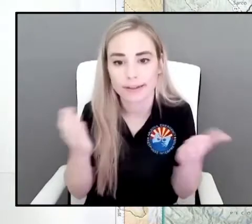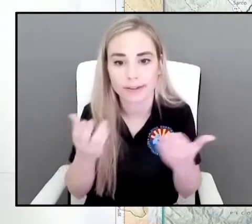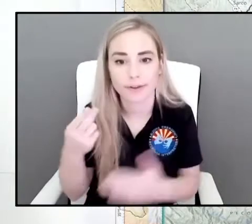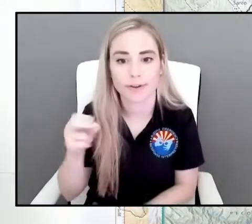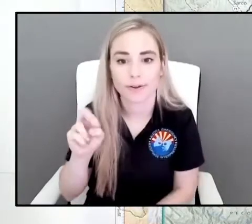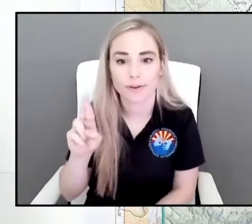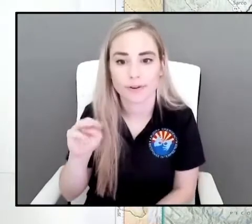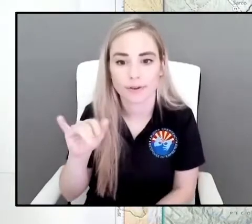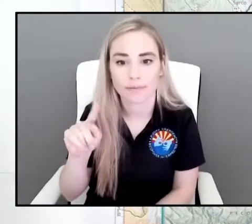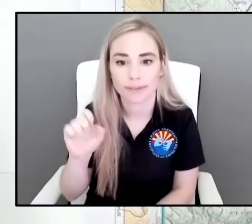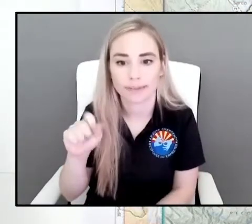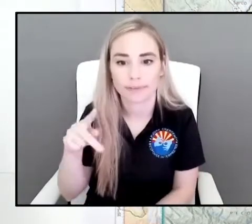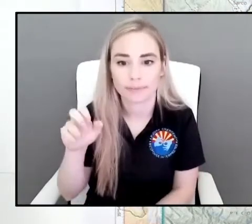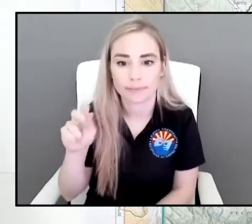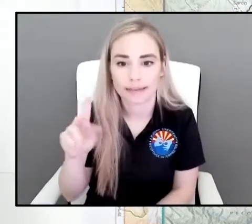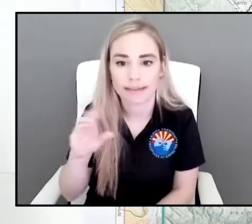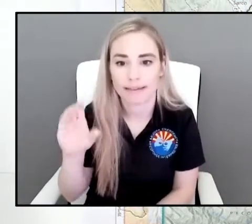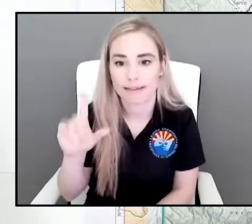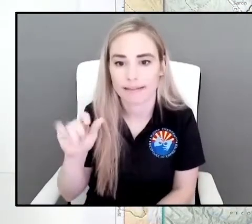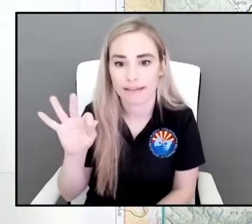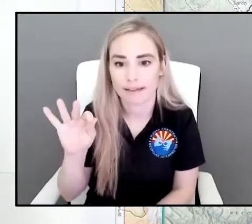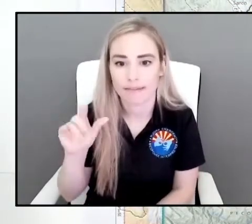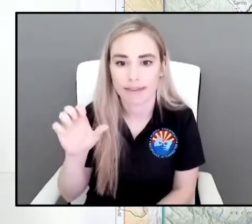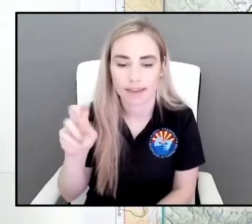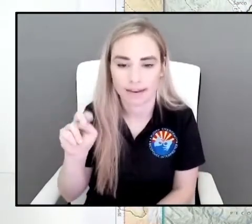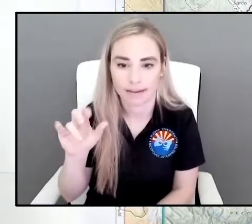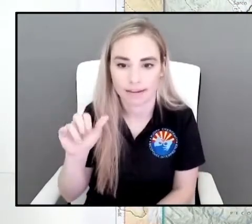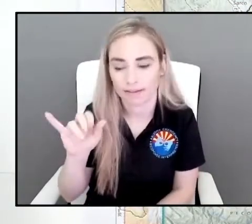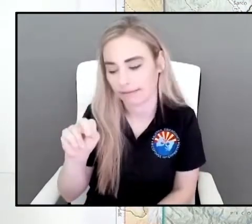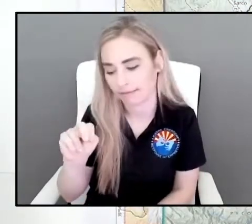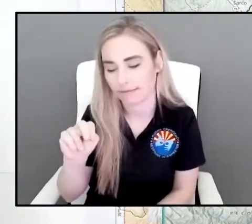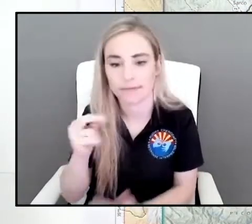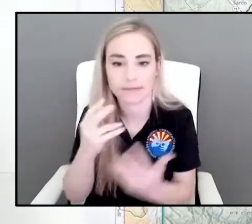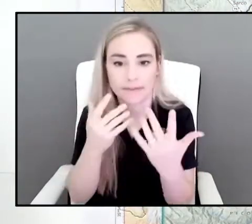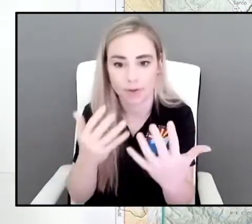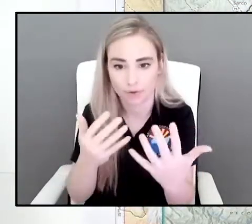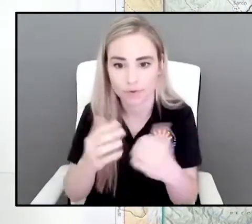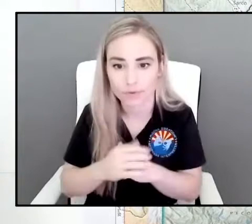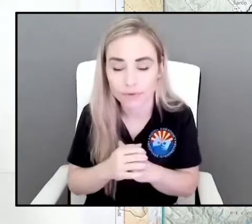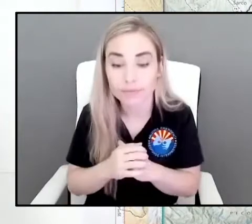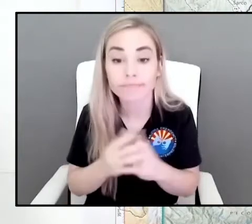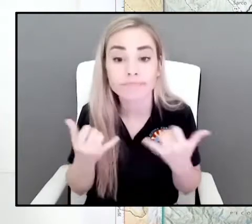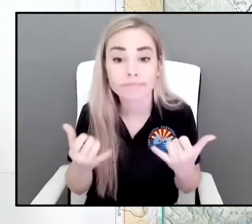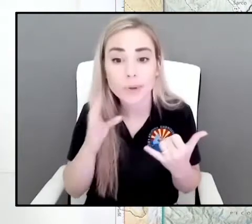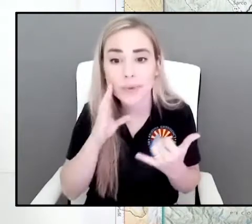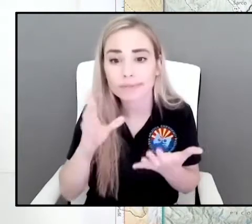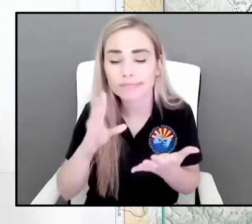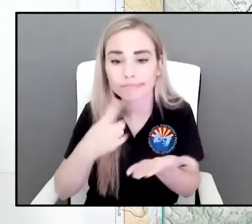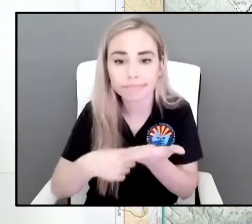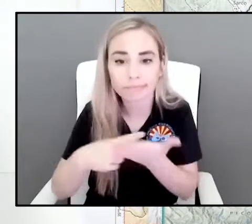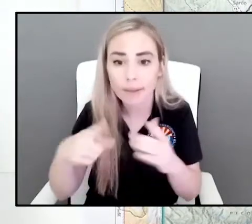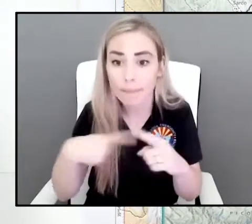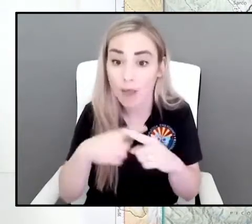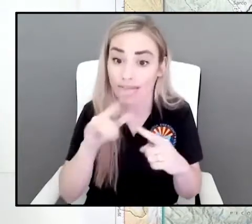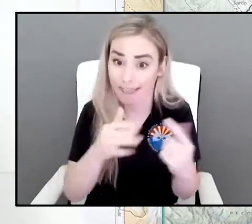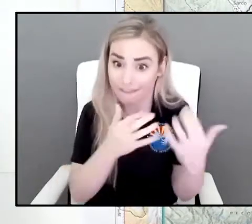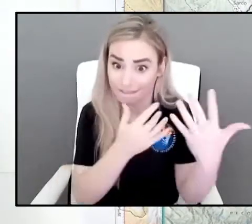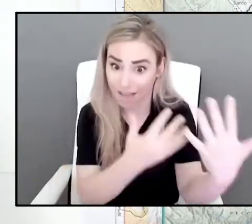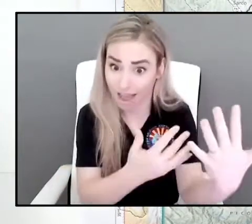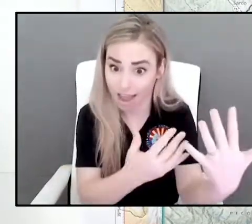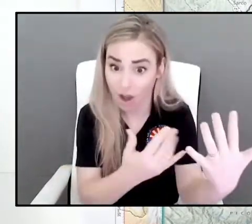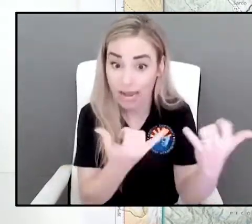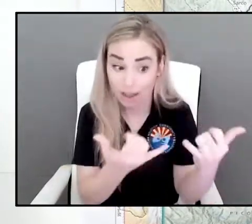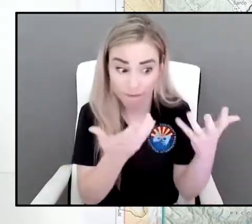incident. Here to talk a little bit about the suppression repair, which you'll find a QR code that pops up at the